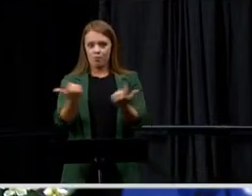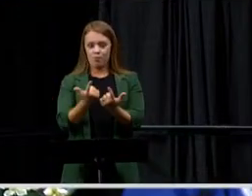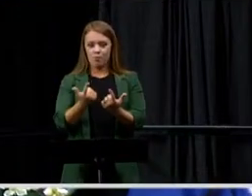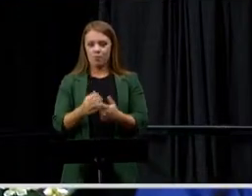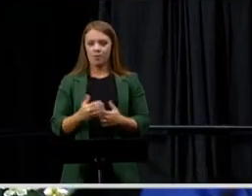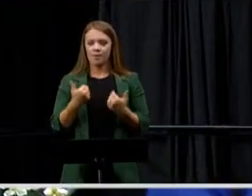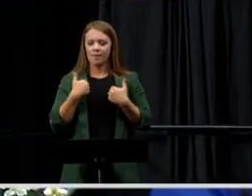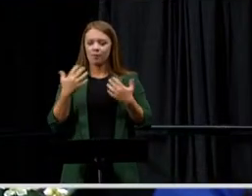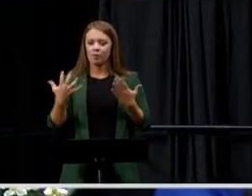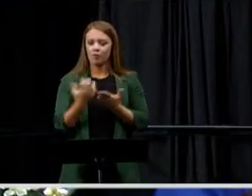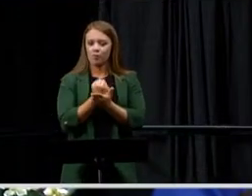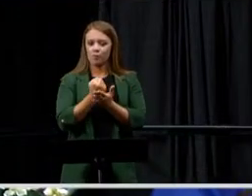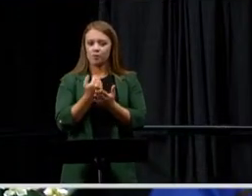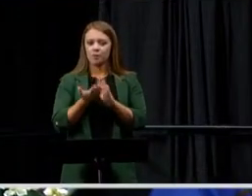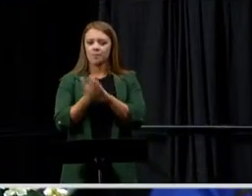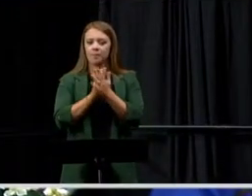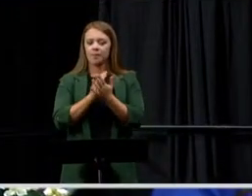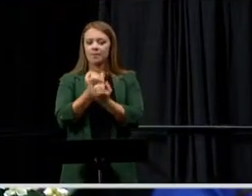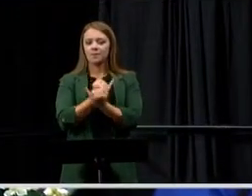become independent.